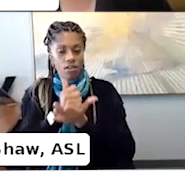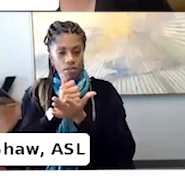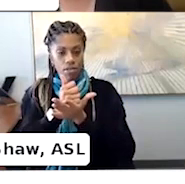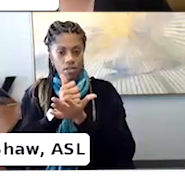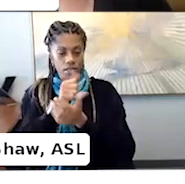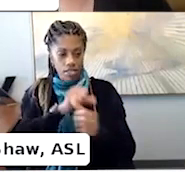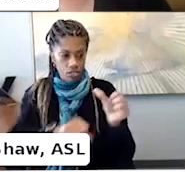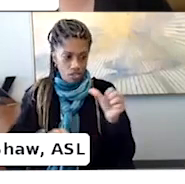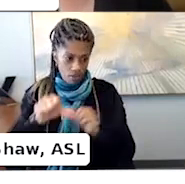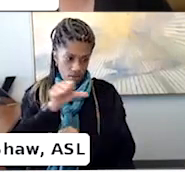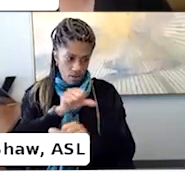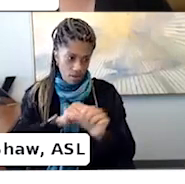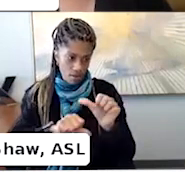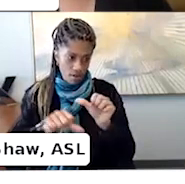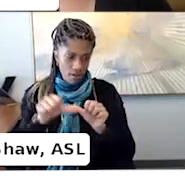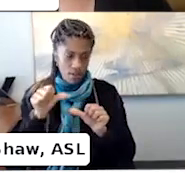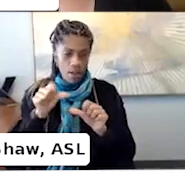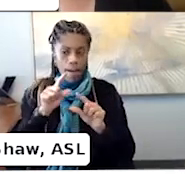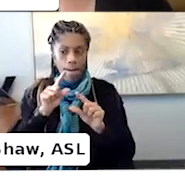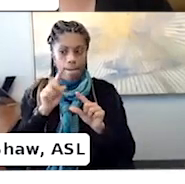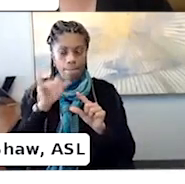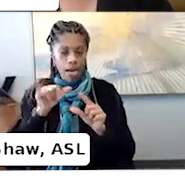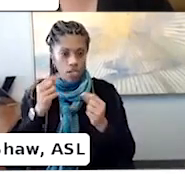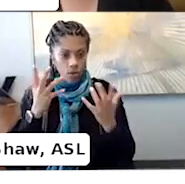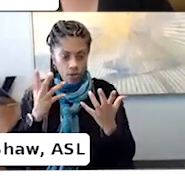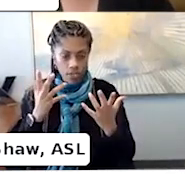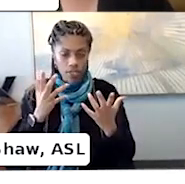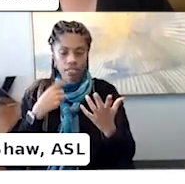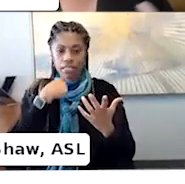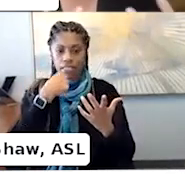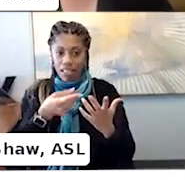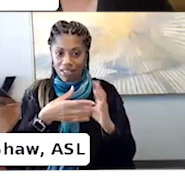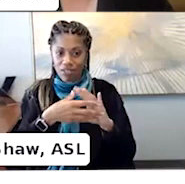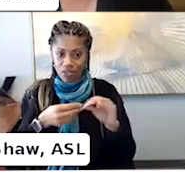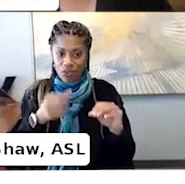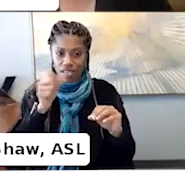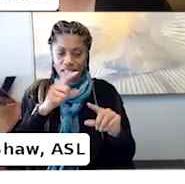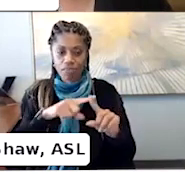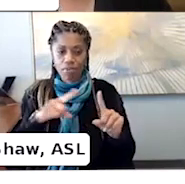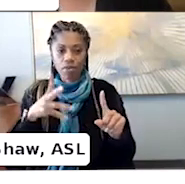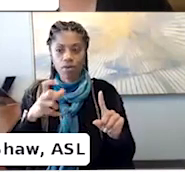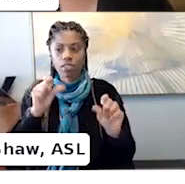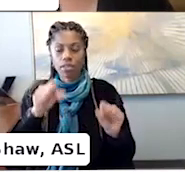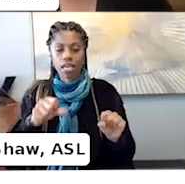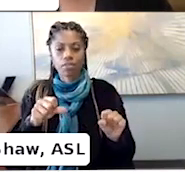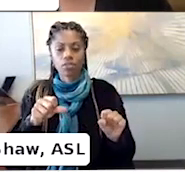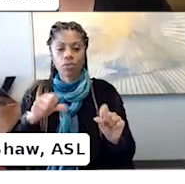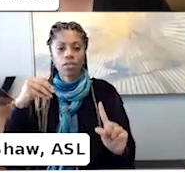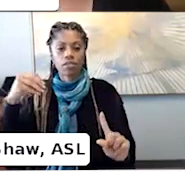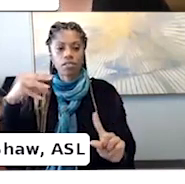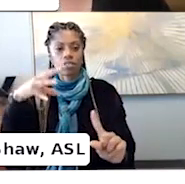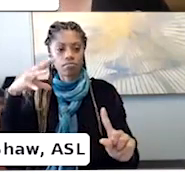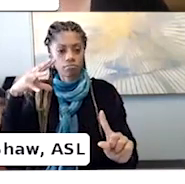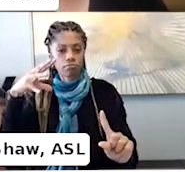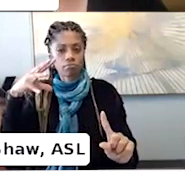at a time. We do this by providing opportunities for people to sit down together to record conversations about things that matter to